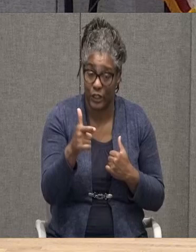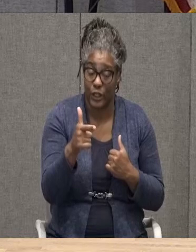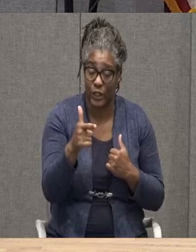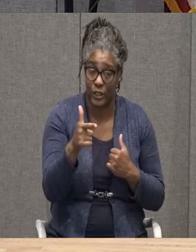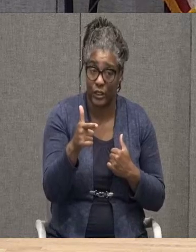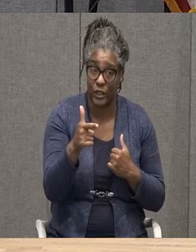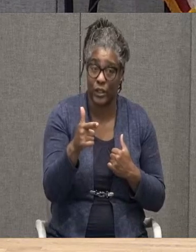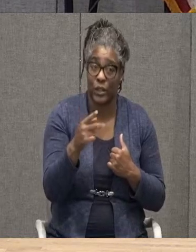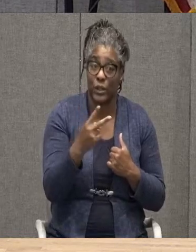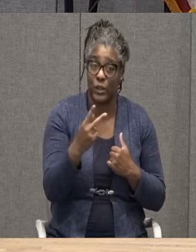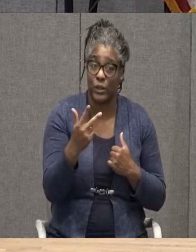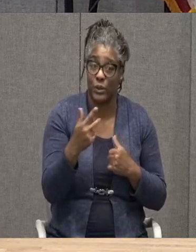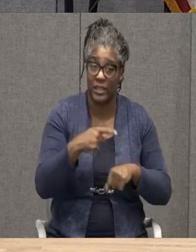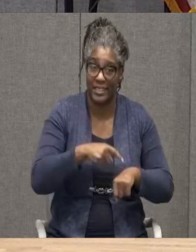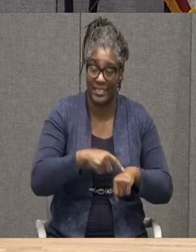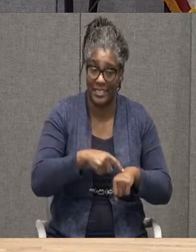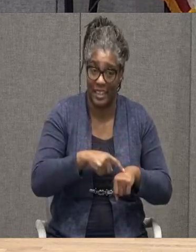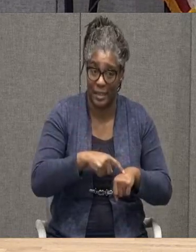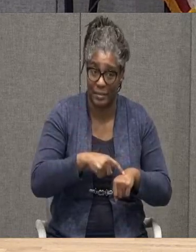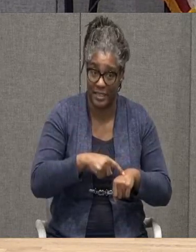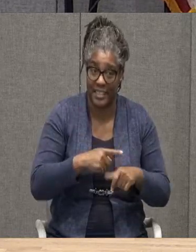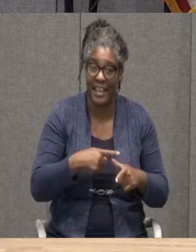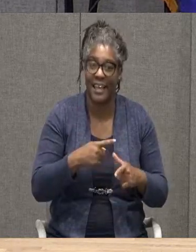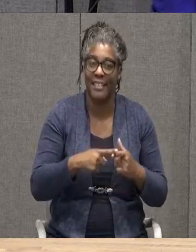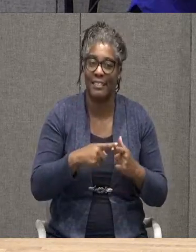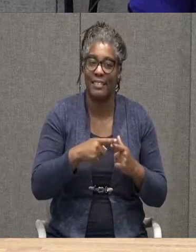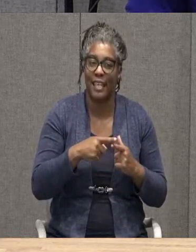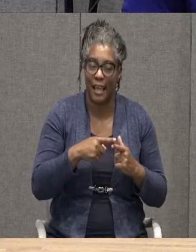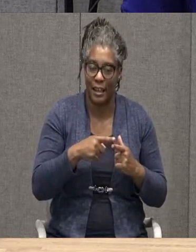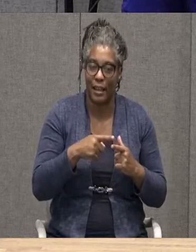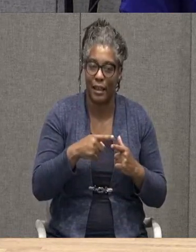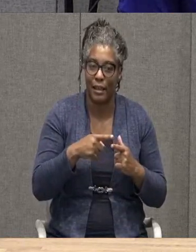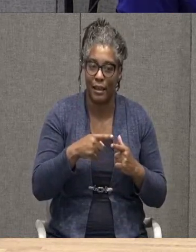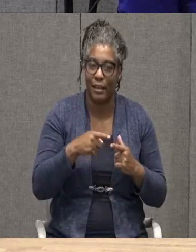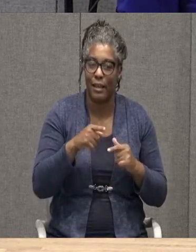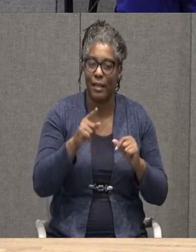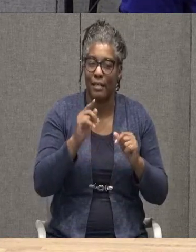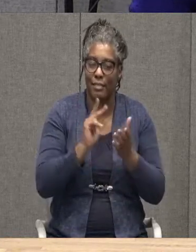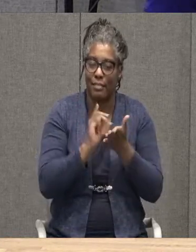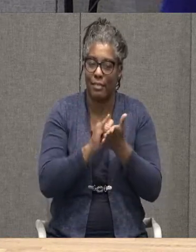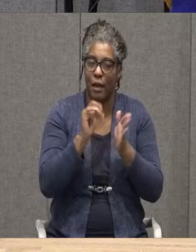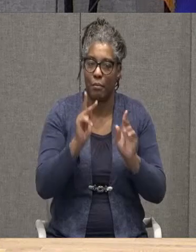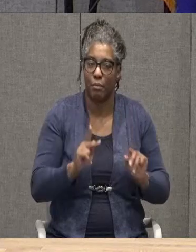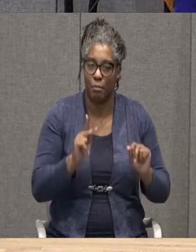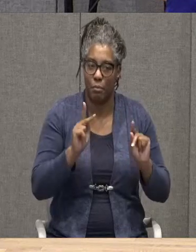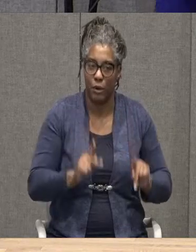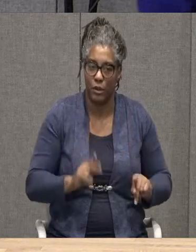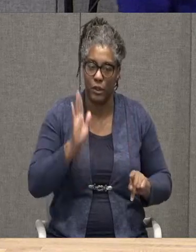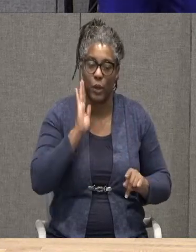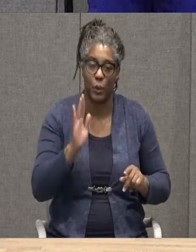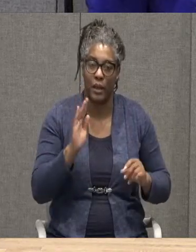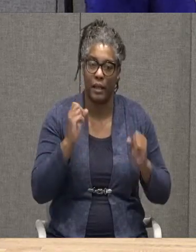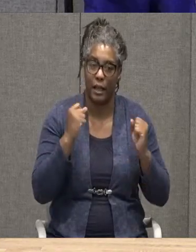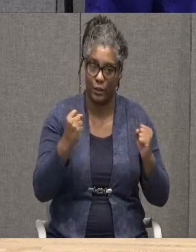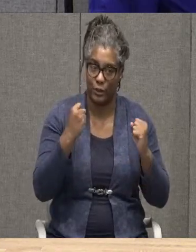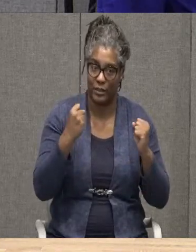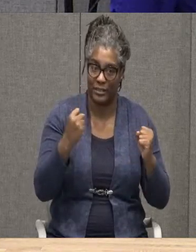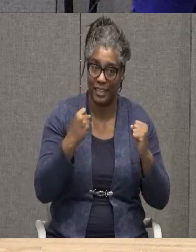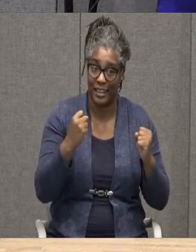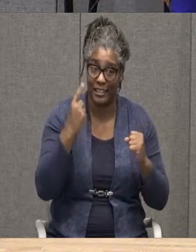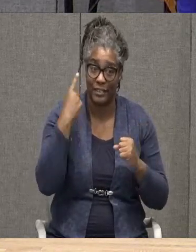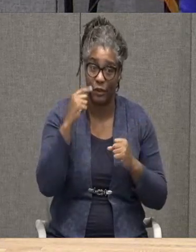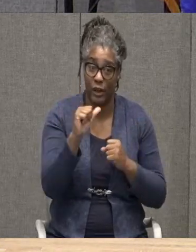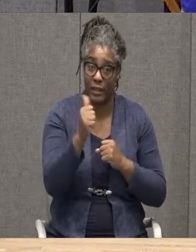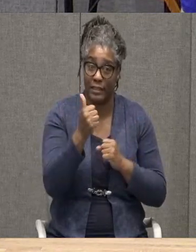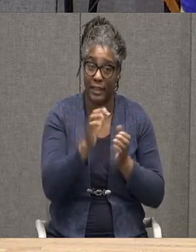on someone's side, then you're gonna get to do an exercise, and the other person's gonna hold, you're gonna do an exercise for 10 counts, another person's